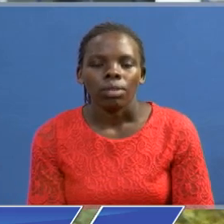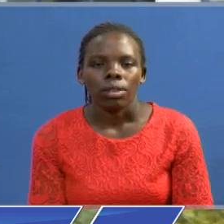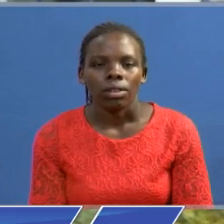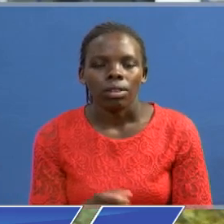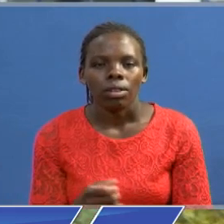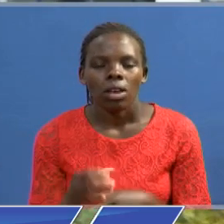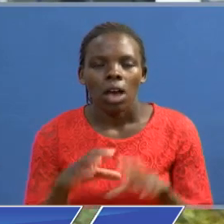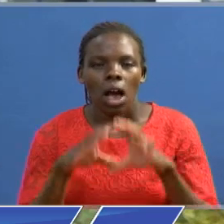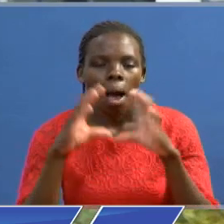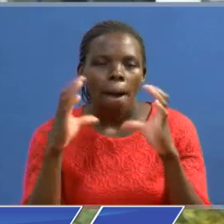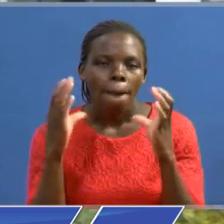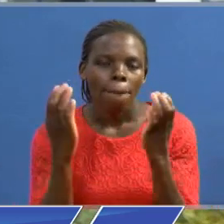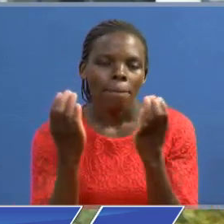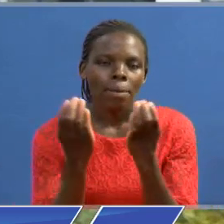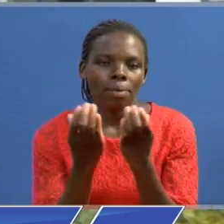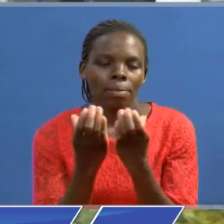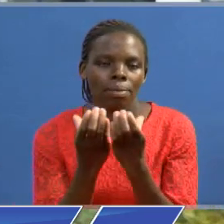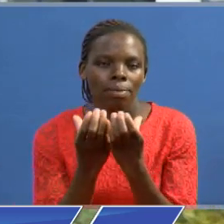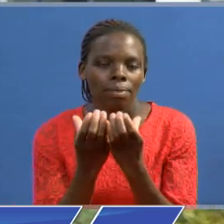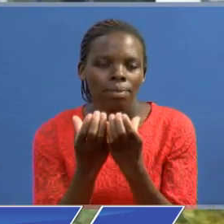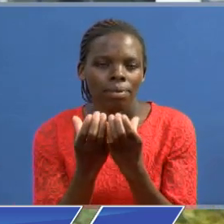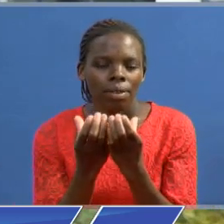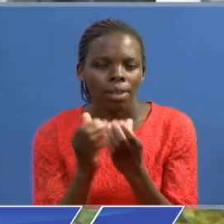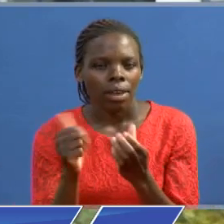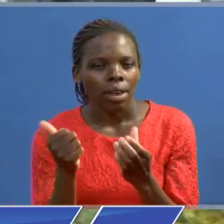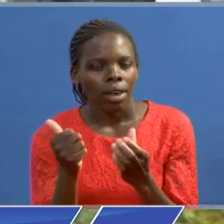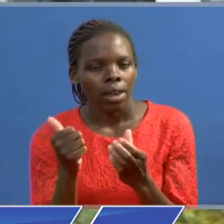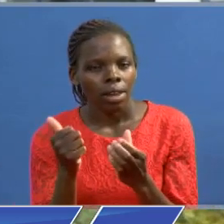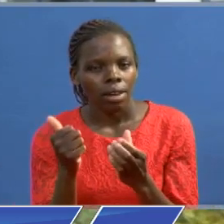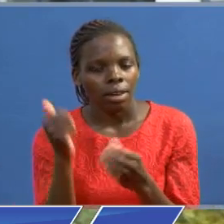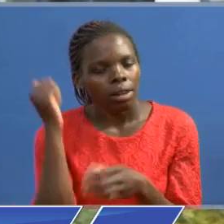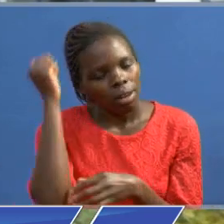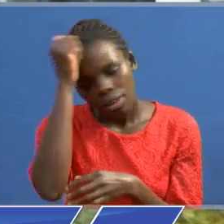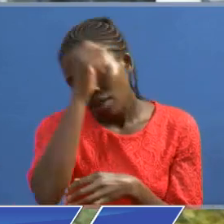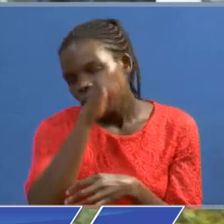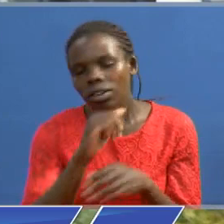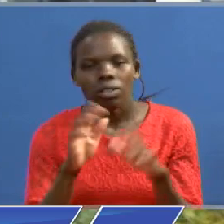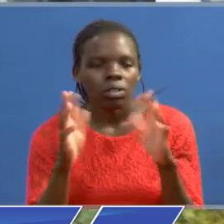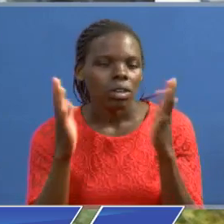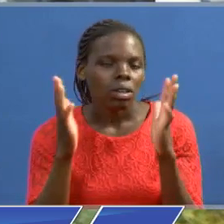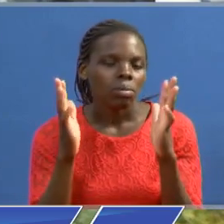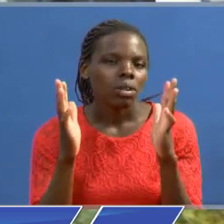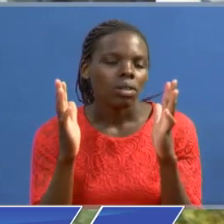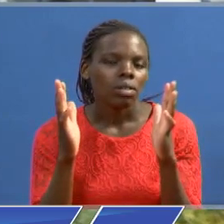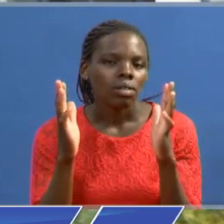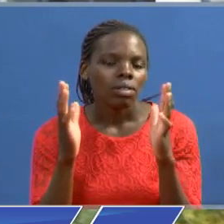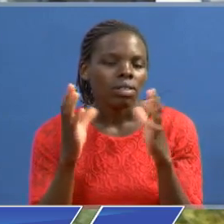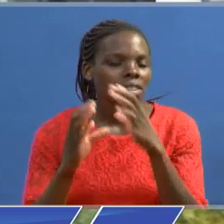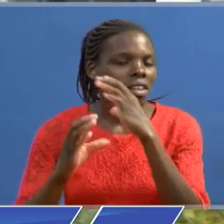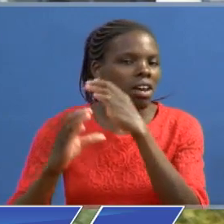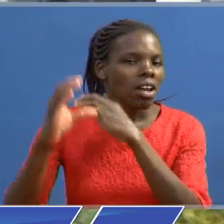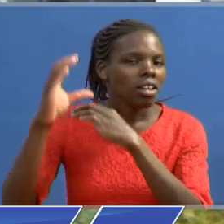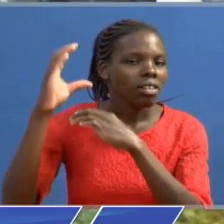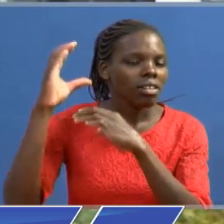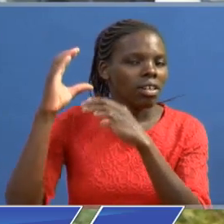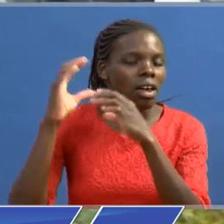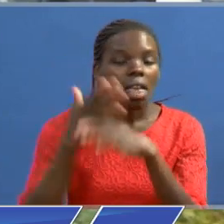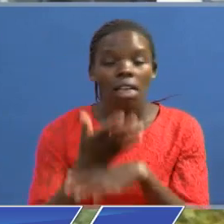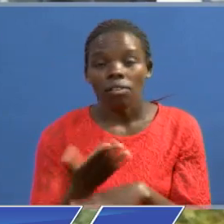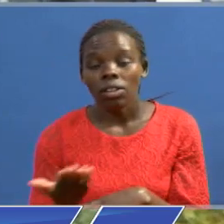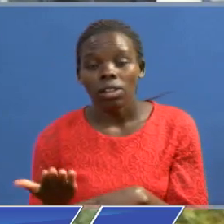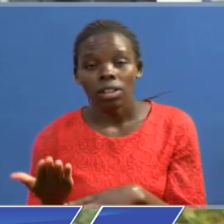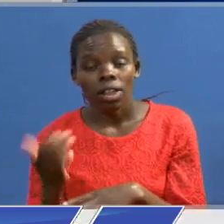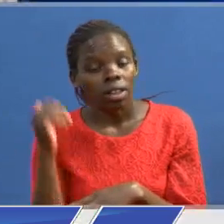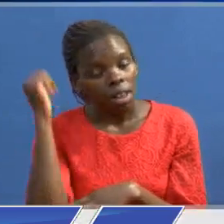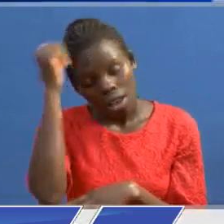Afrocentric communities that are in any country in Africa. You celebrate arts, you celebrate the culture, you celebrate everything that